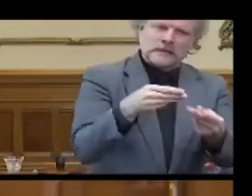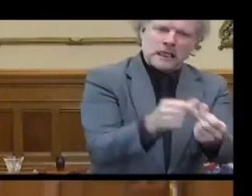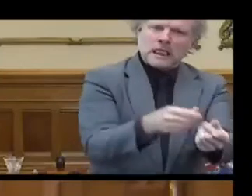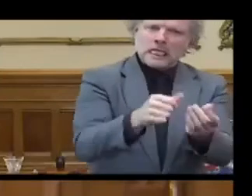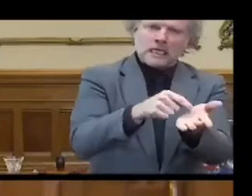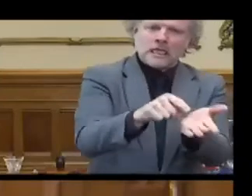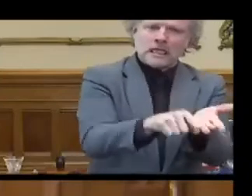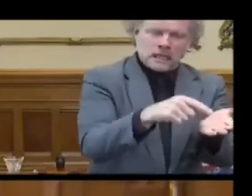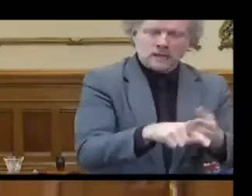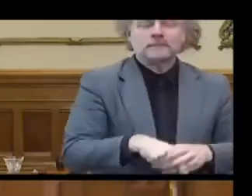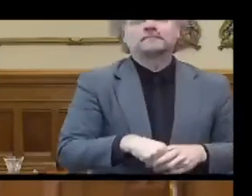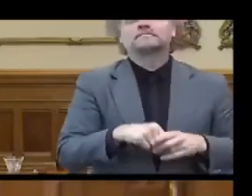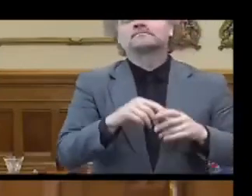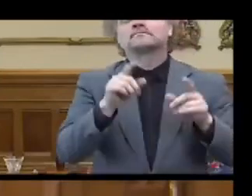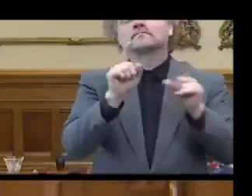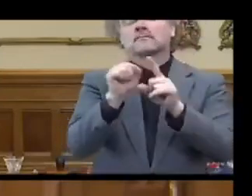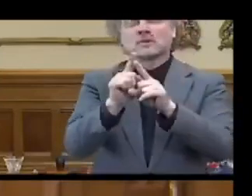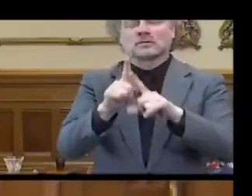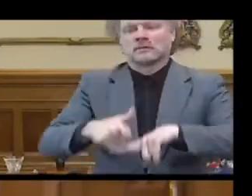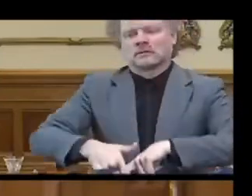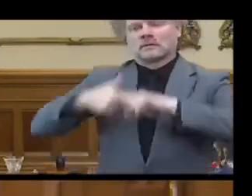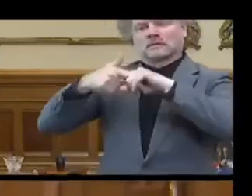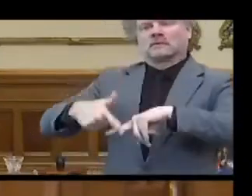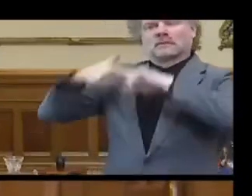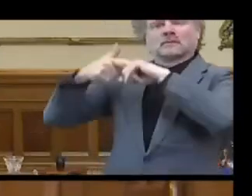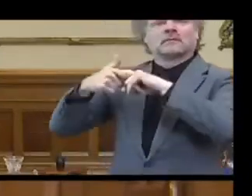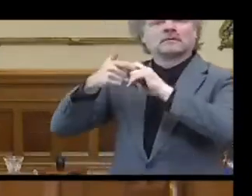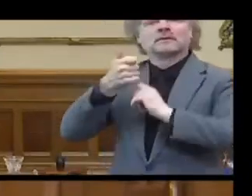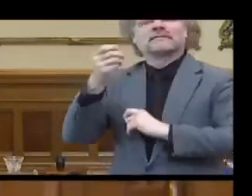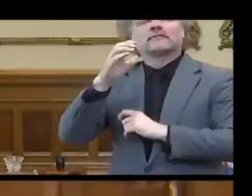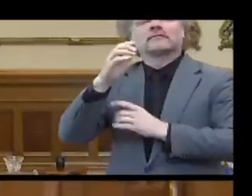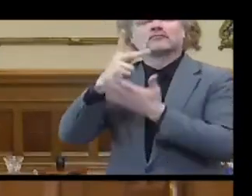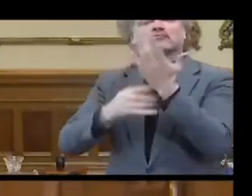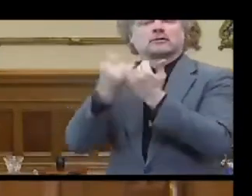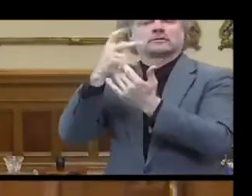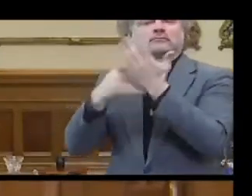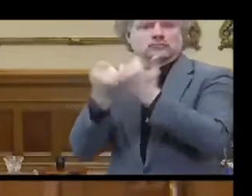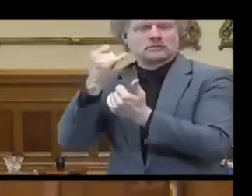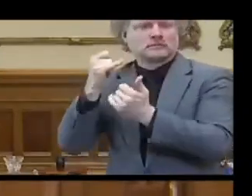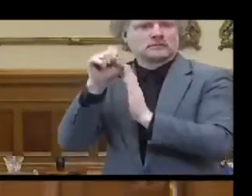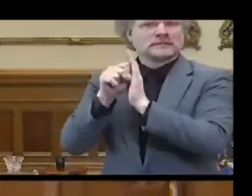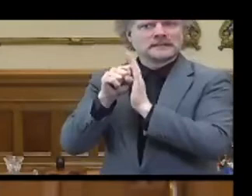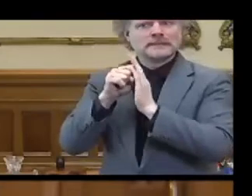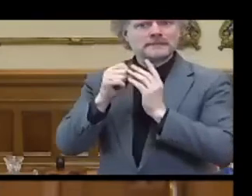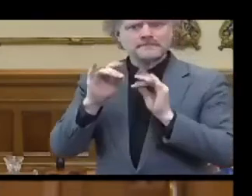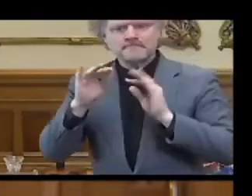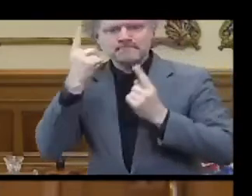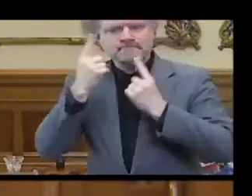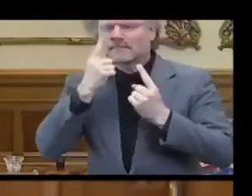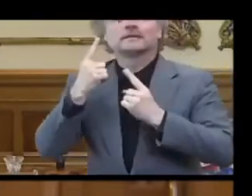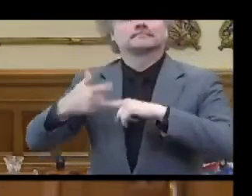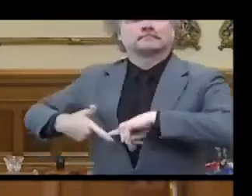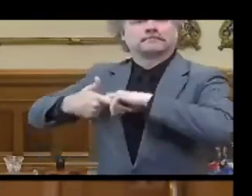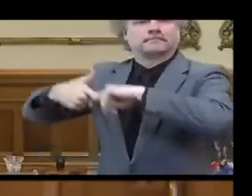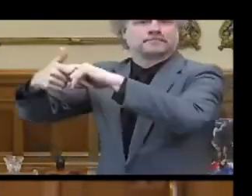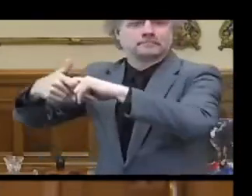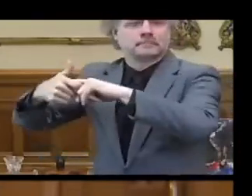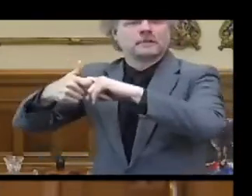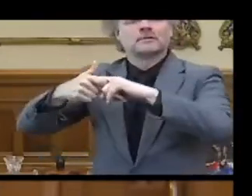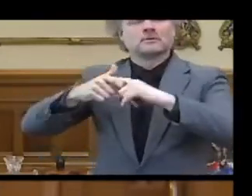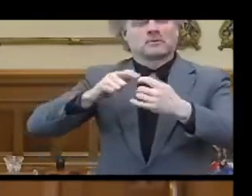And we've also put on hold and suspended several capital projects that the state was considering. So part of all of those